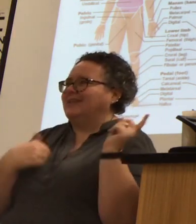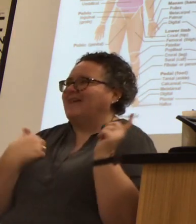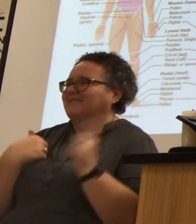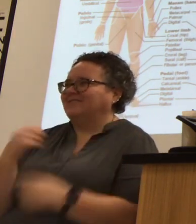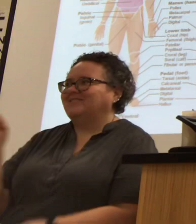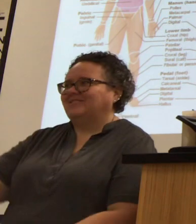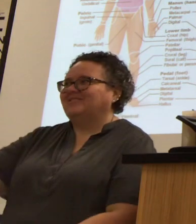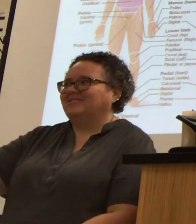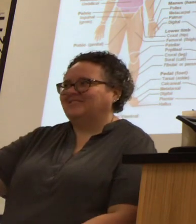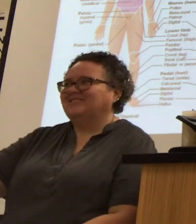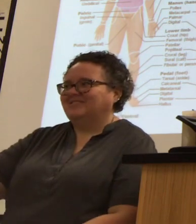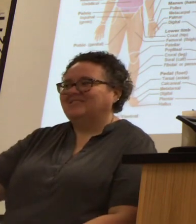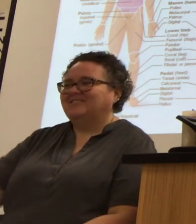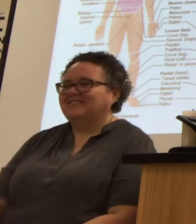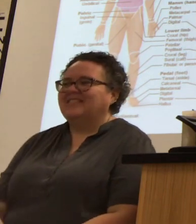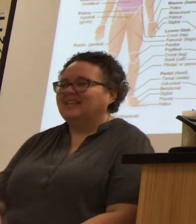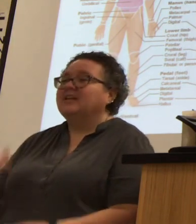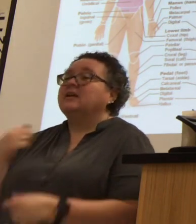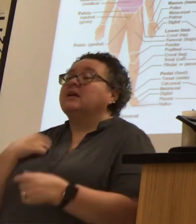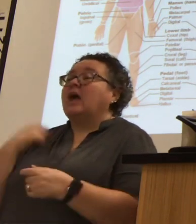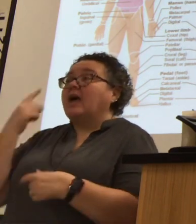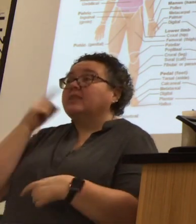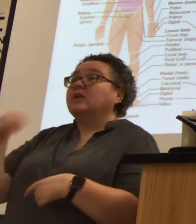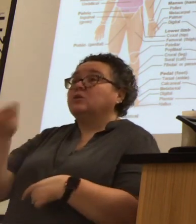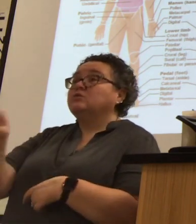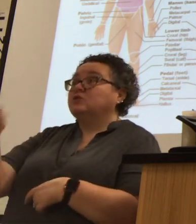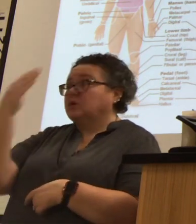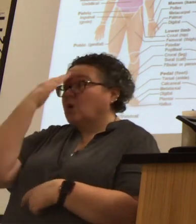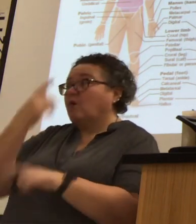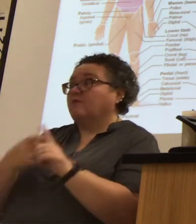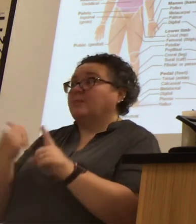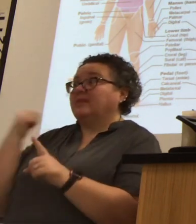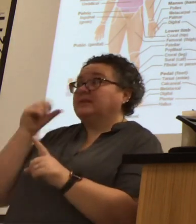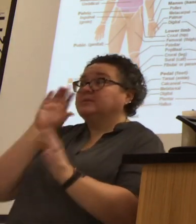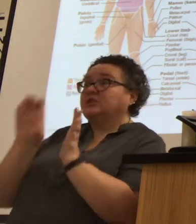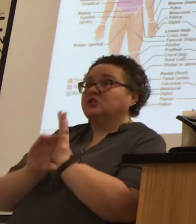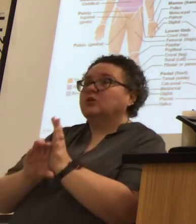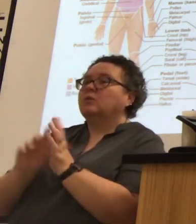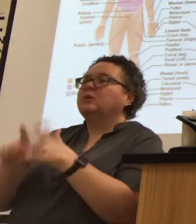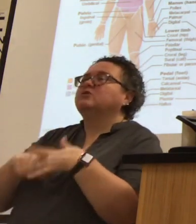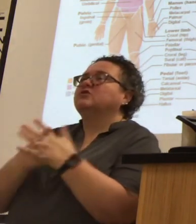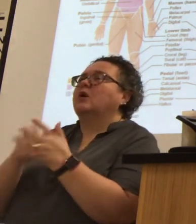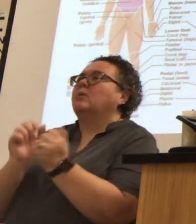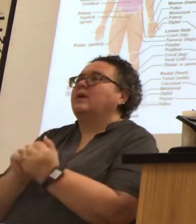So for ones I think you should know from this figure, let's do it now. Start with cephalic.